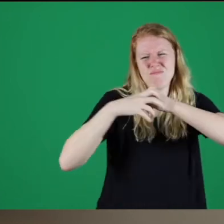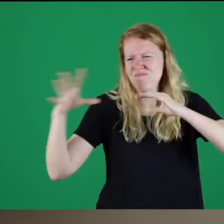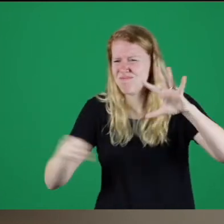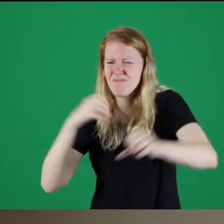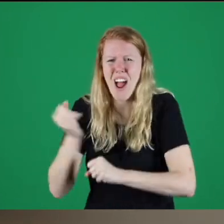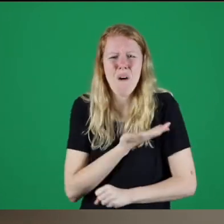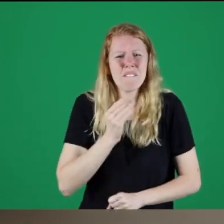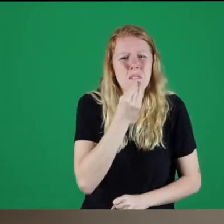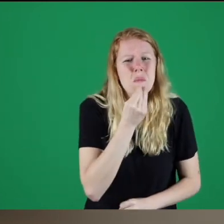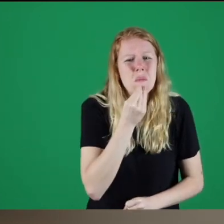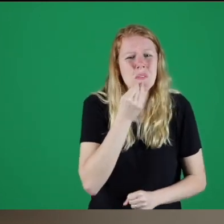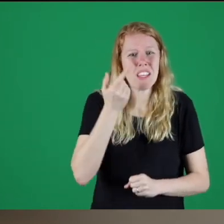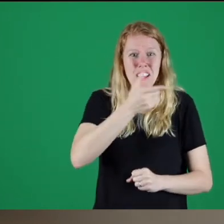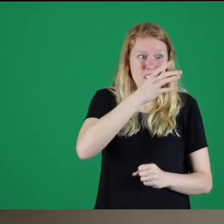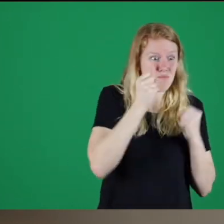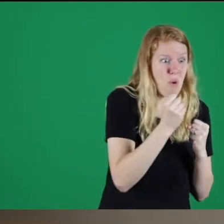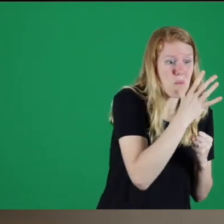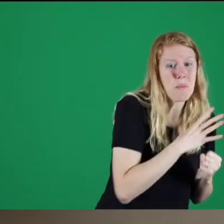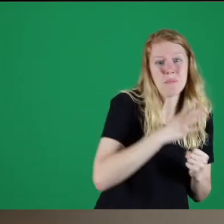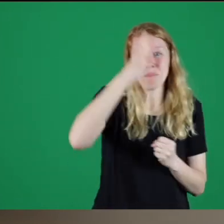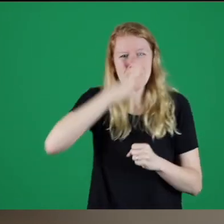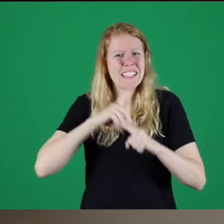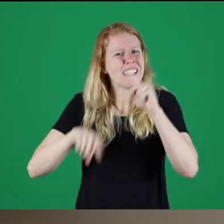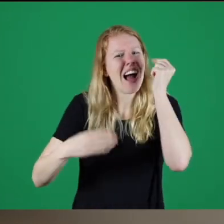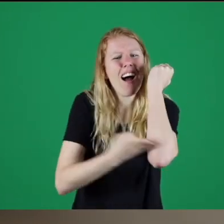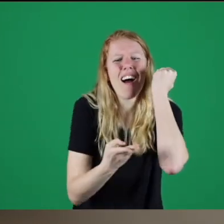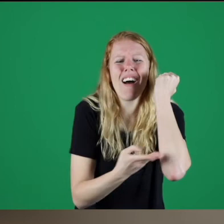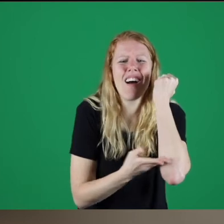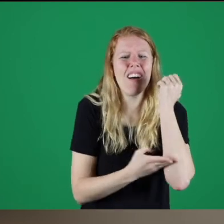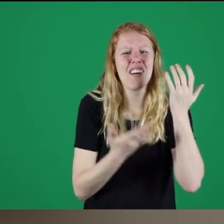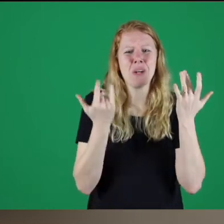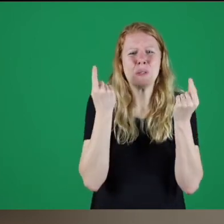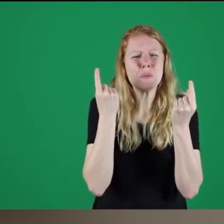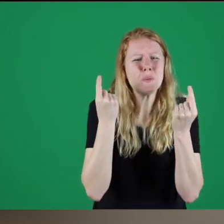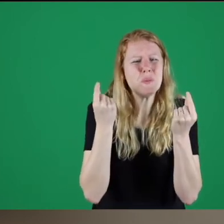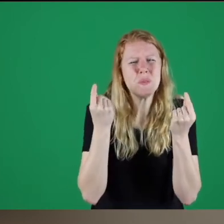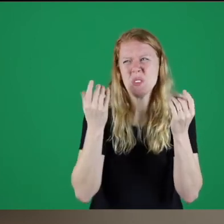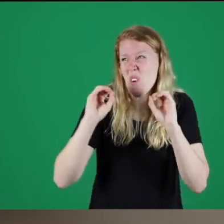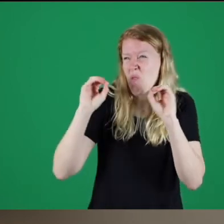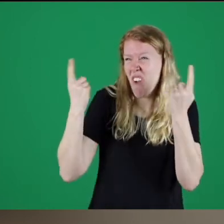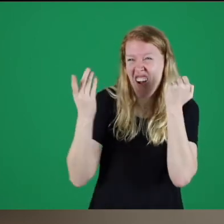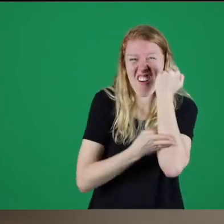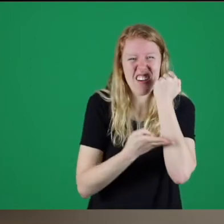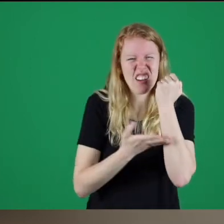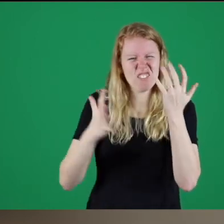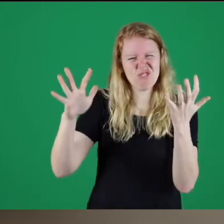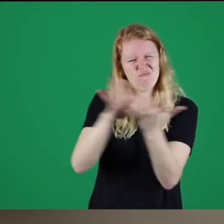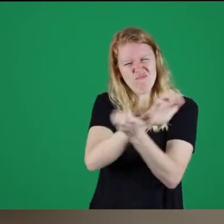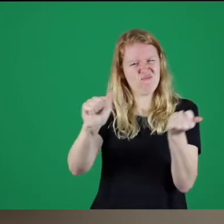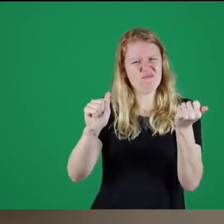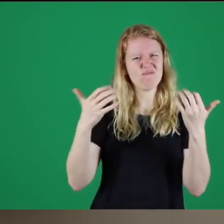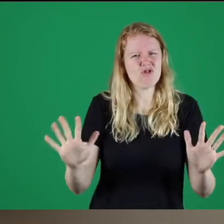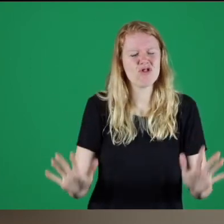down the tree. The strong men would not chop down the tree. The strong women could not chop down the tree. And now I have no one. Our village is going to be ruined."